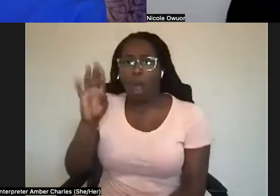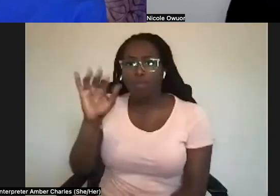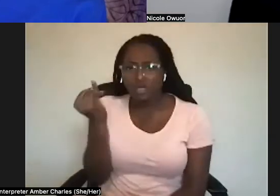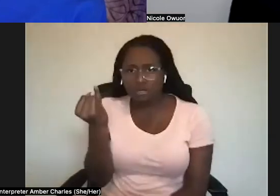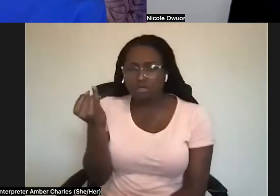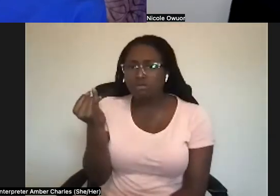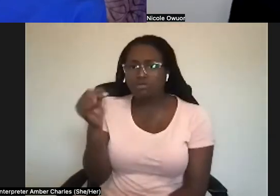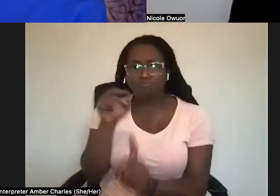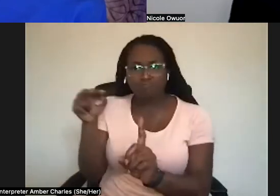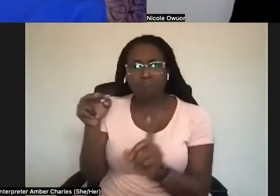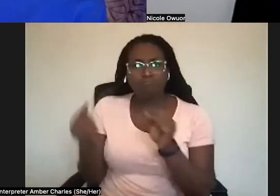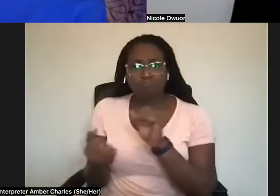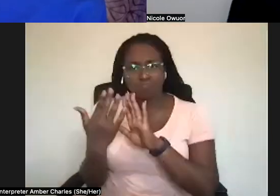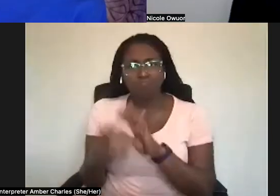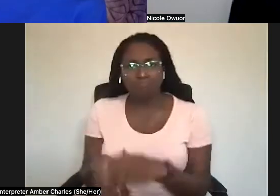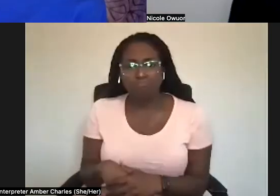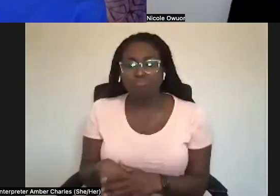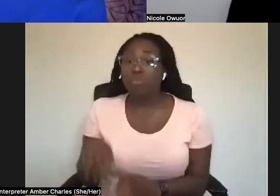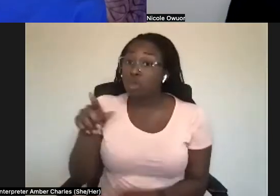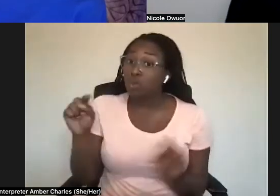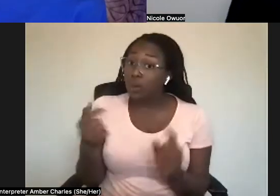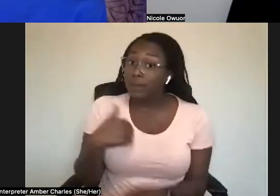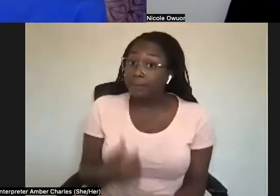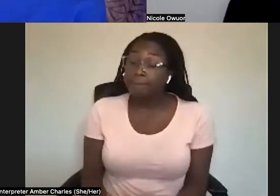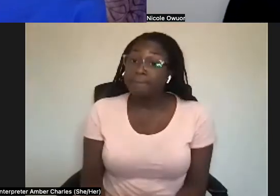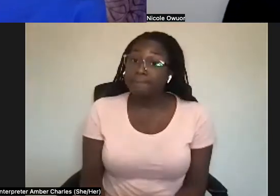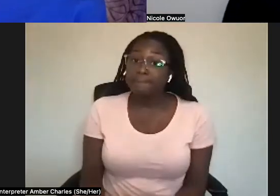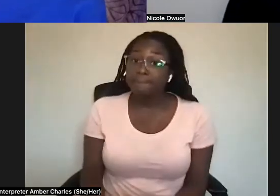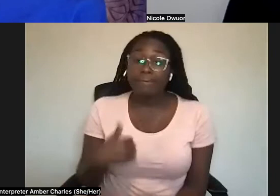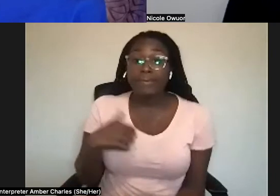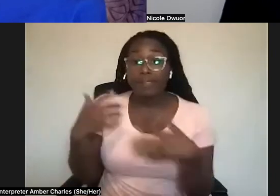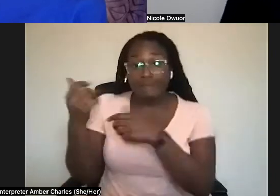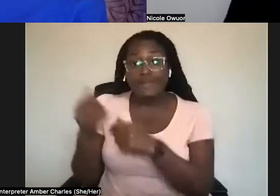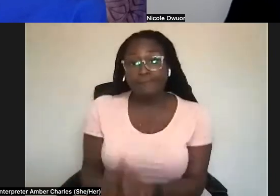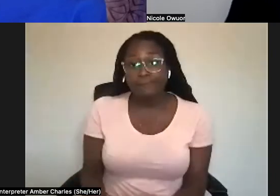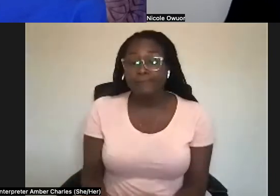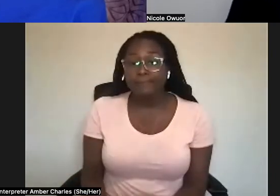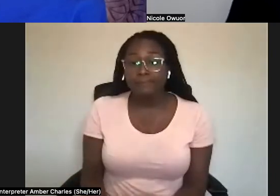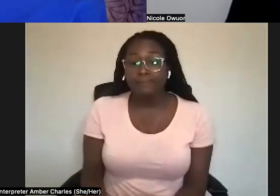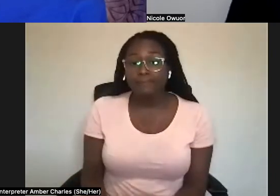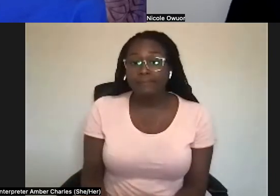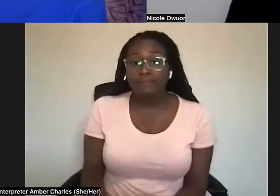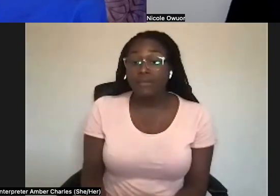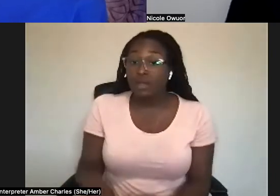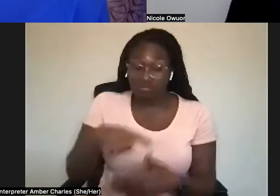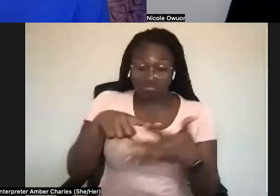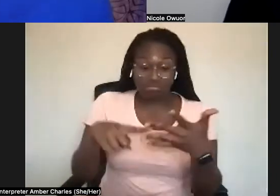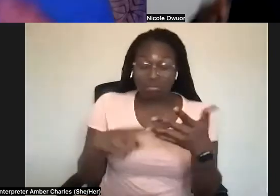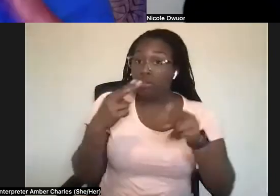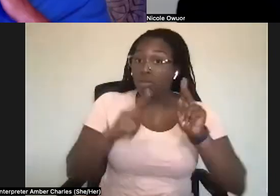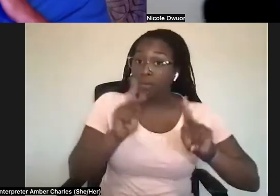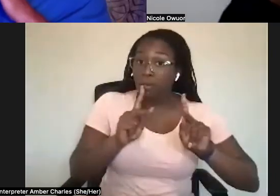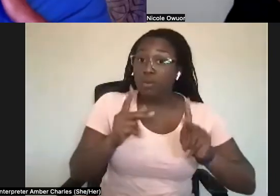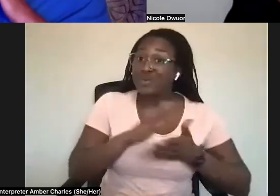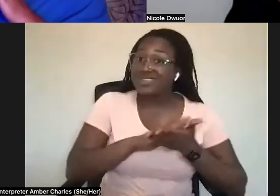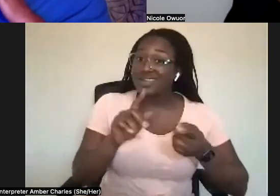way, you harmed me, I'm leaving. These are the people that were kind to me, and that's